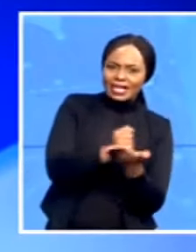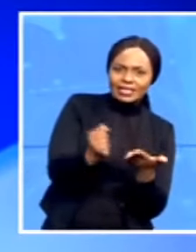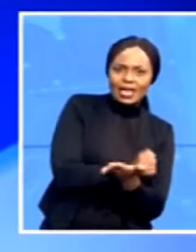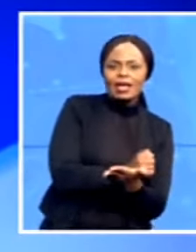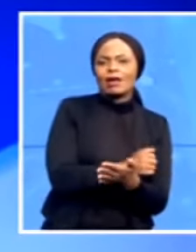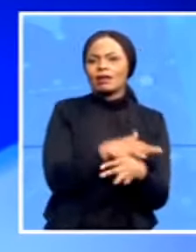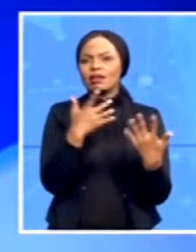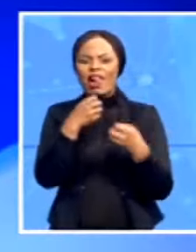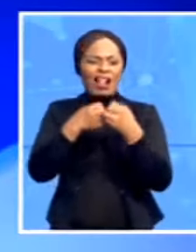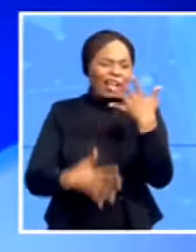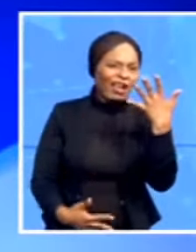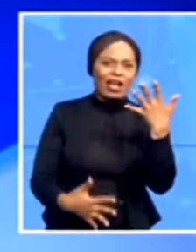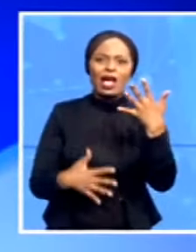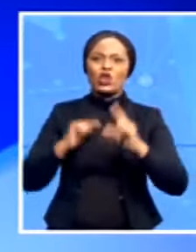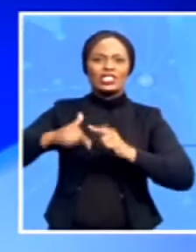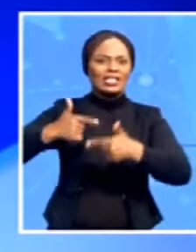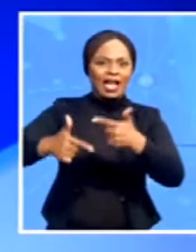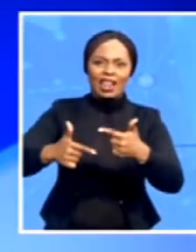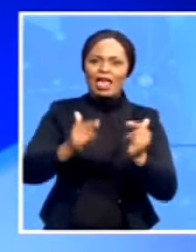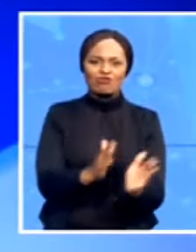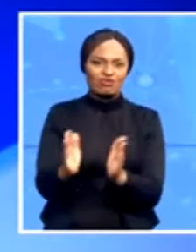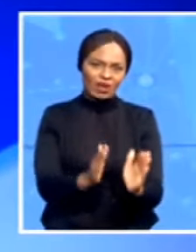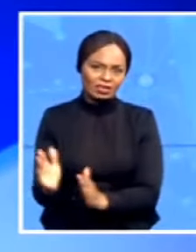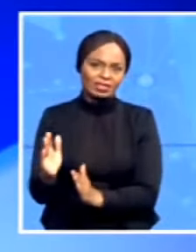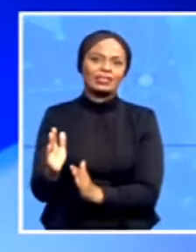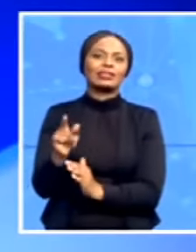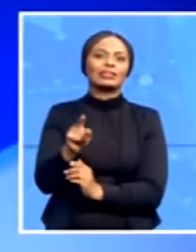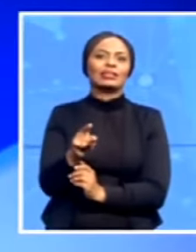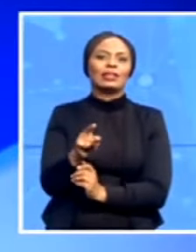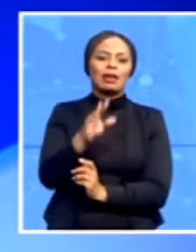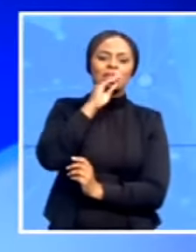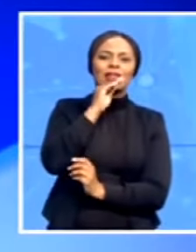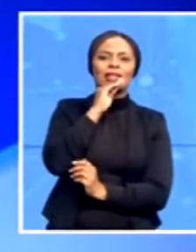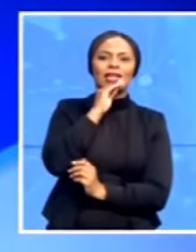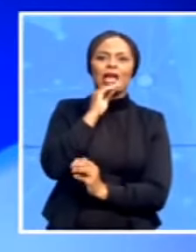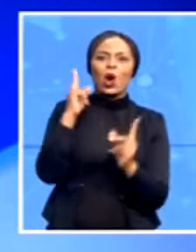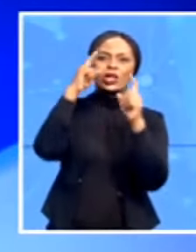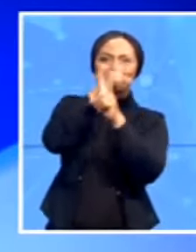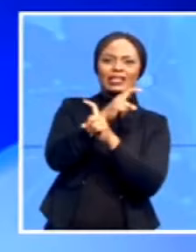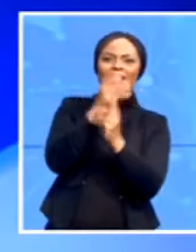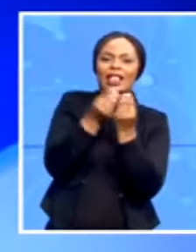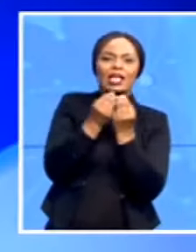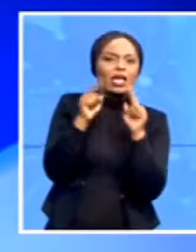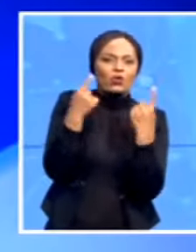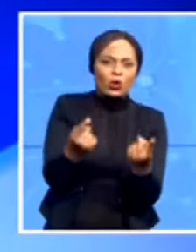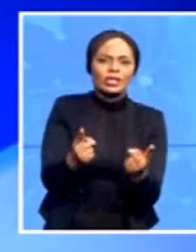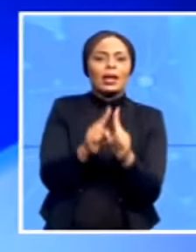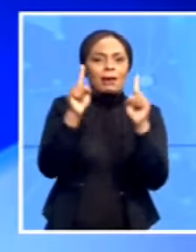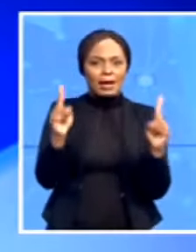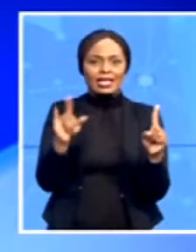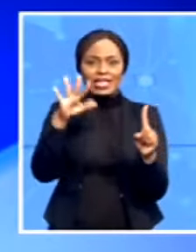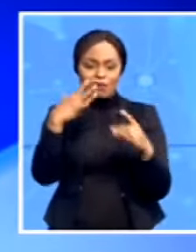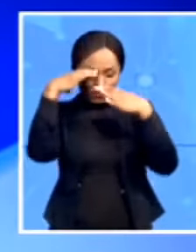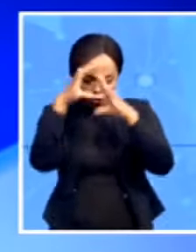have, then it was not going to be a contested area. But also if they had also focused on a voter, to say that it is important